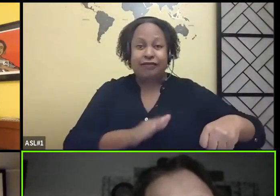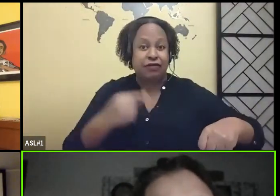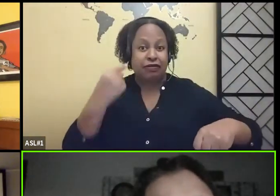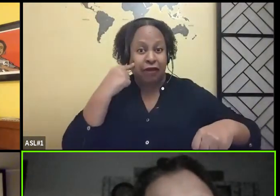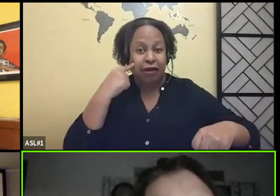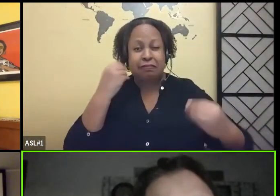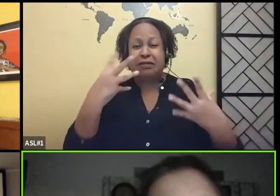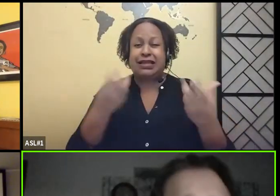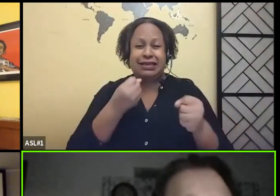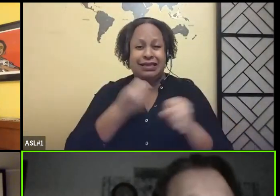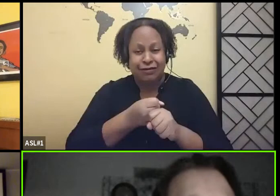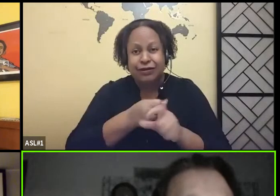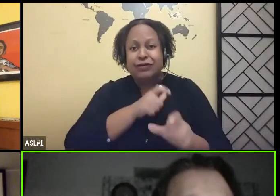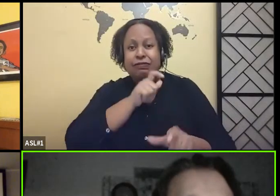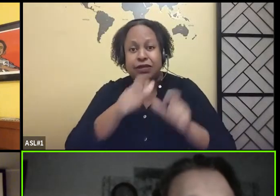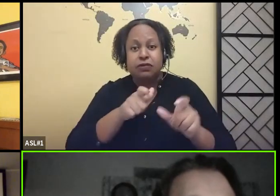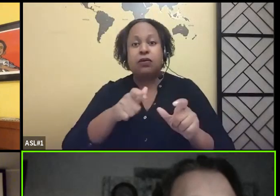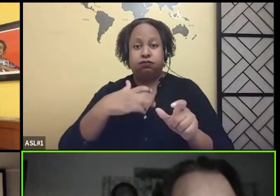quickly.